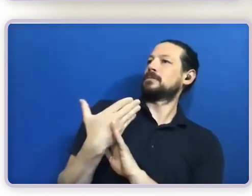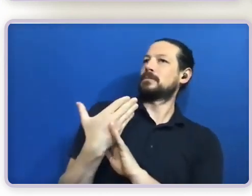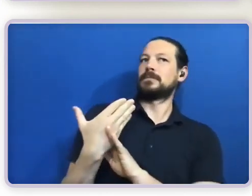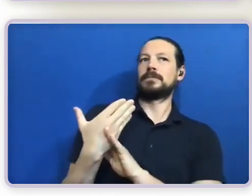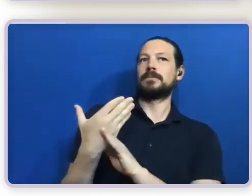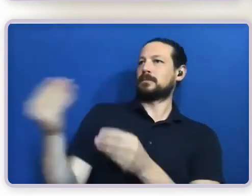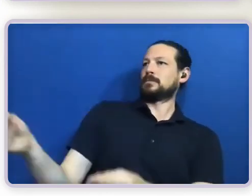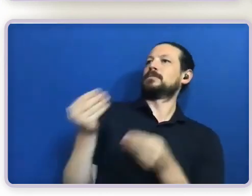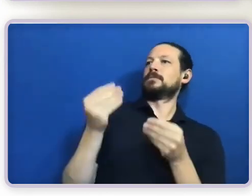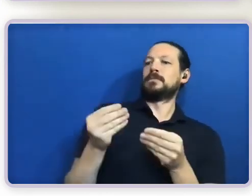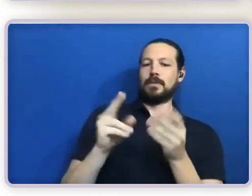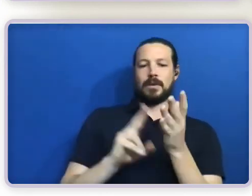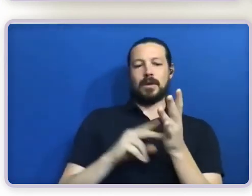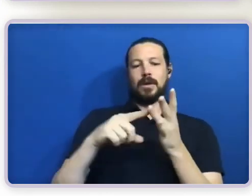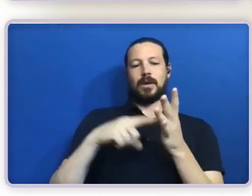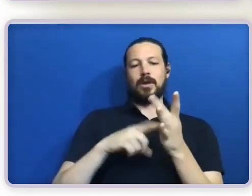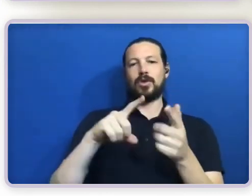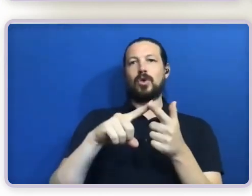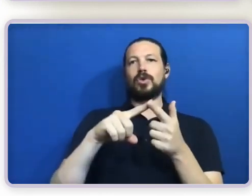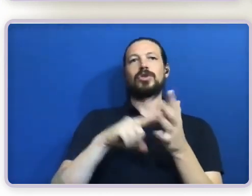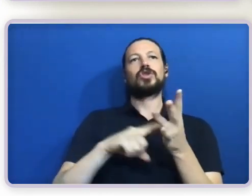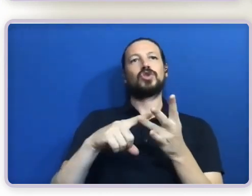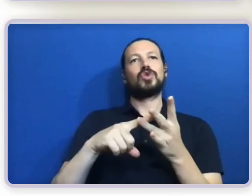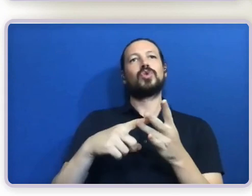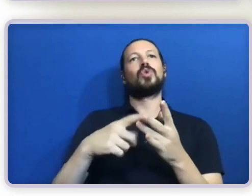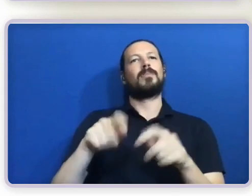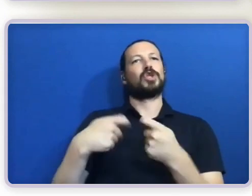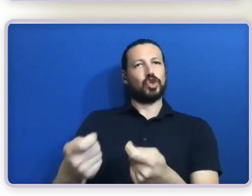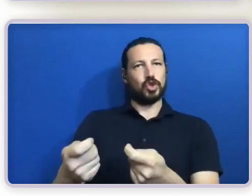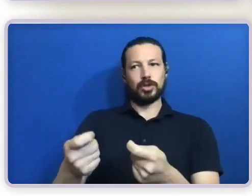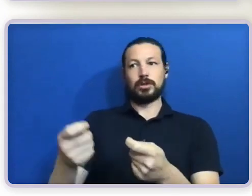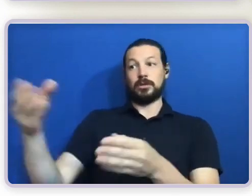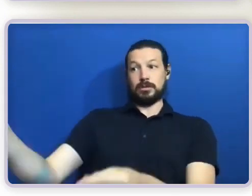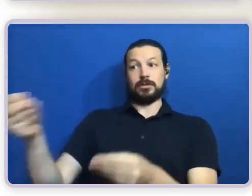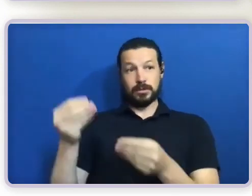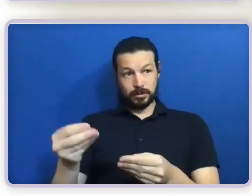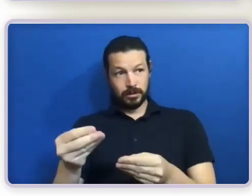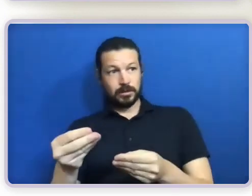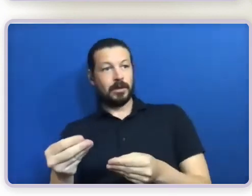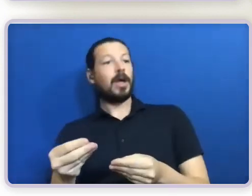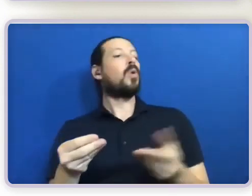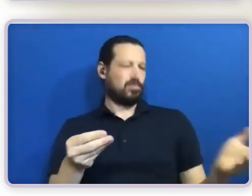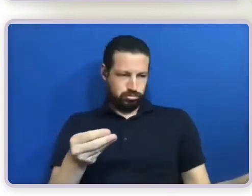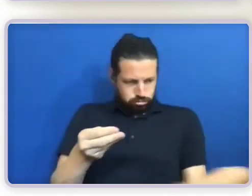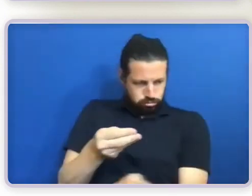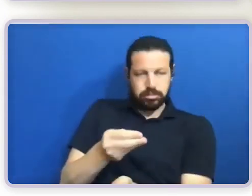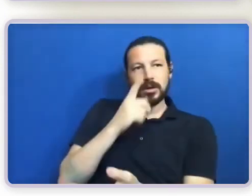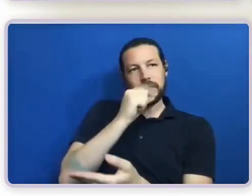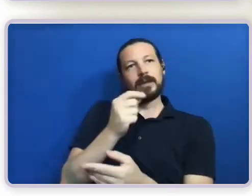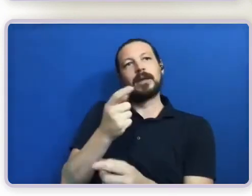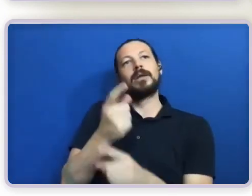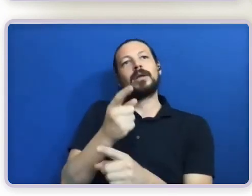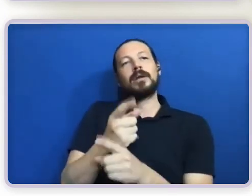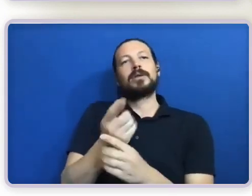give us a notice to produce. Then we will produce, give them the story. So it usually won't happen